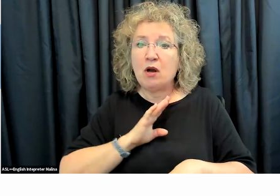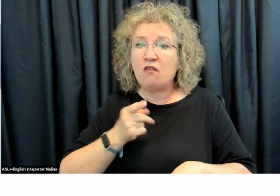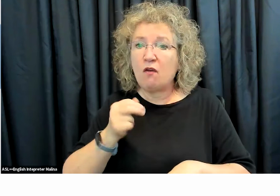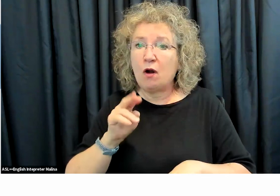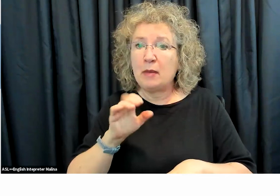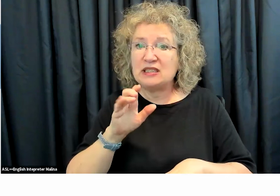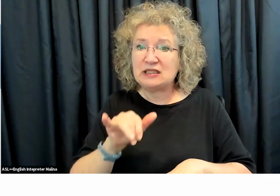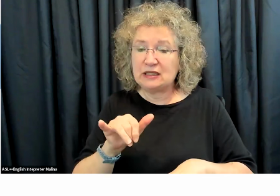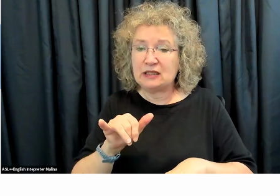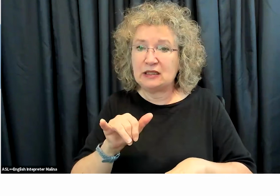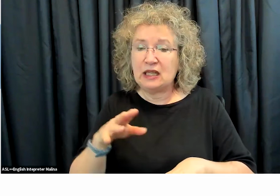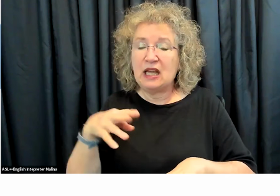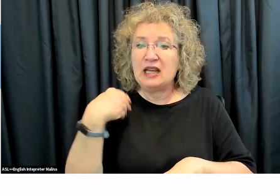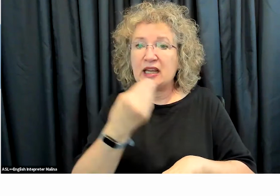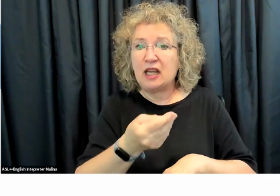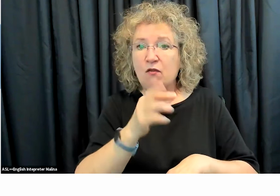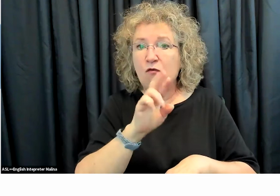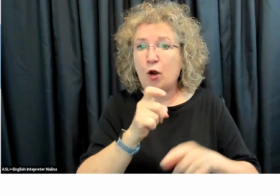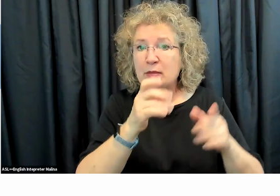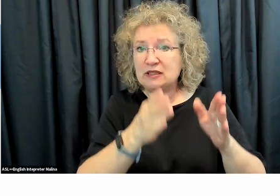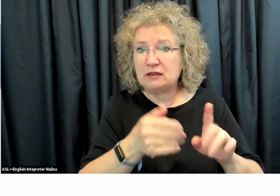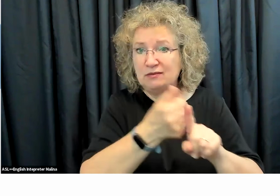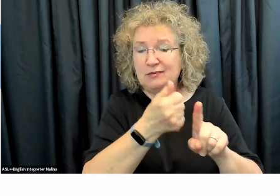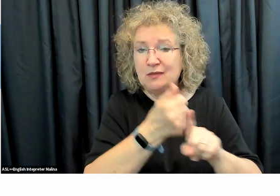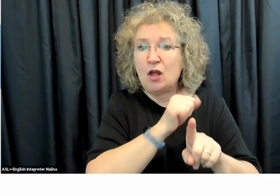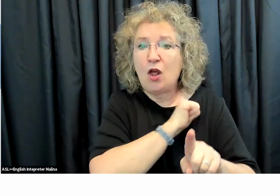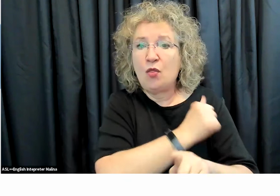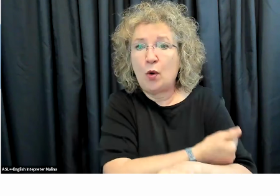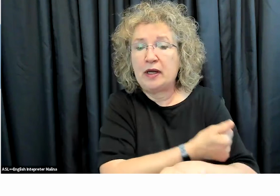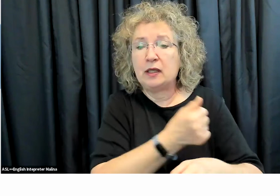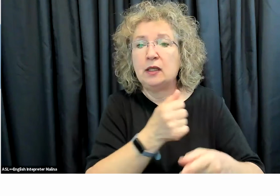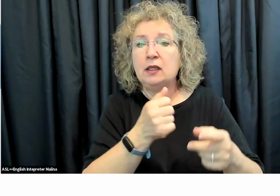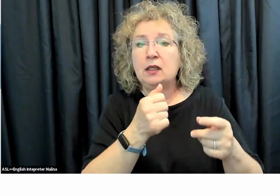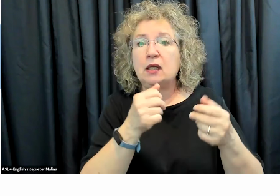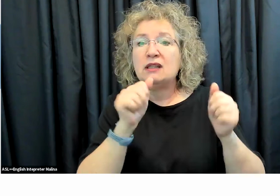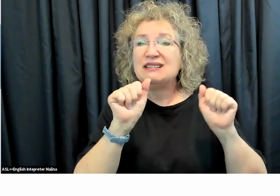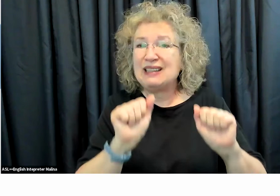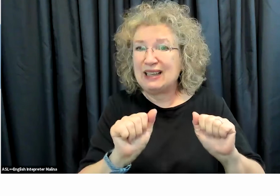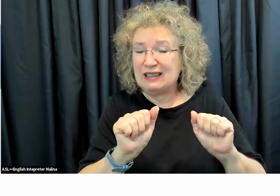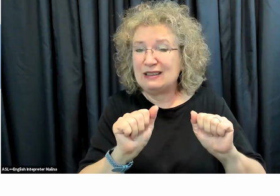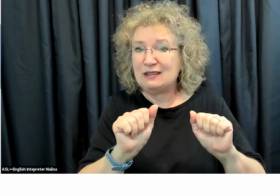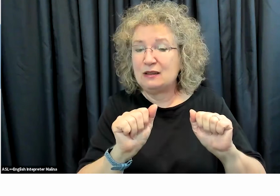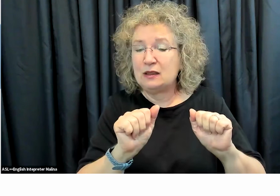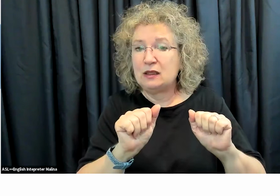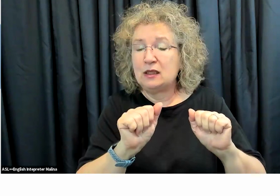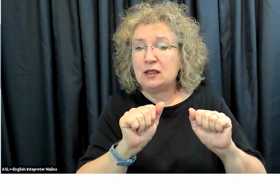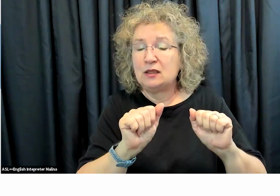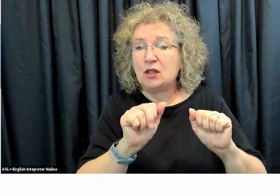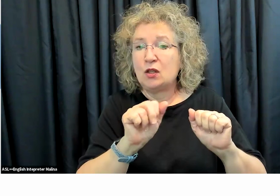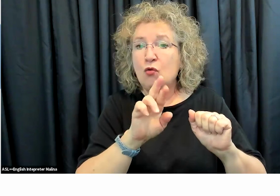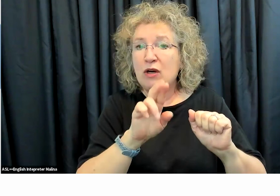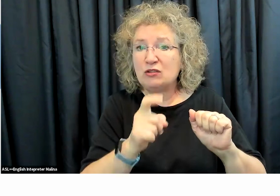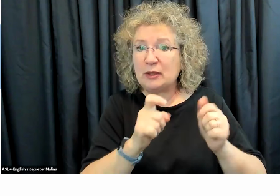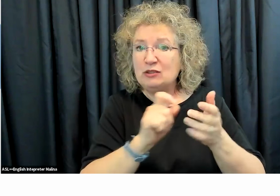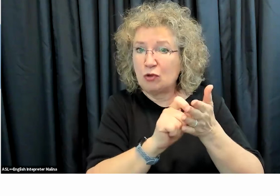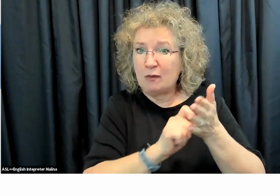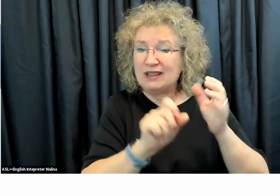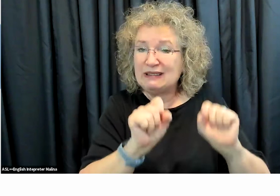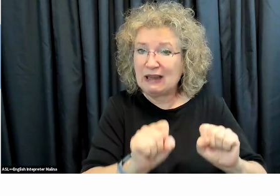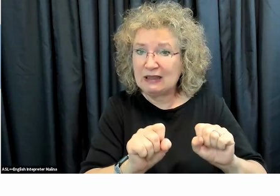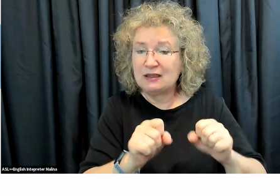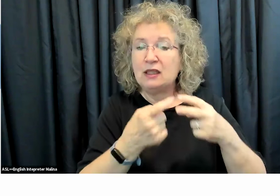pharmacists prescriptive authority, meaning that we can, in situations, write prescriptions and initiate